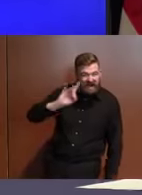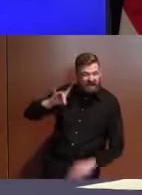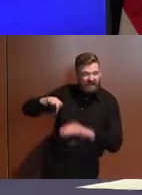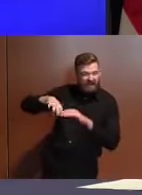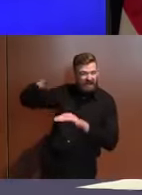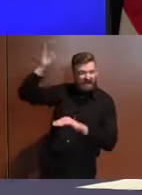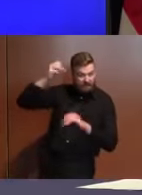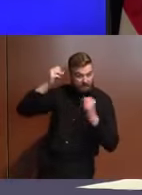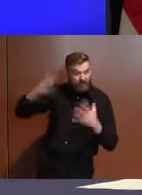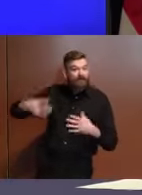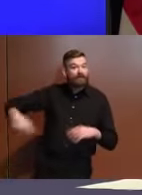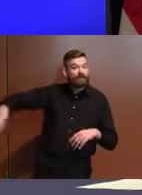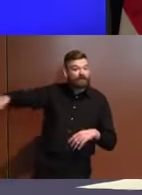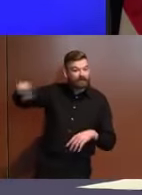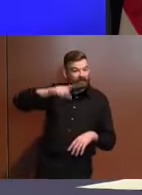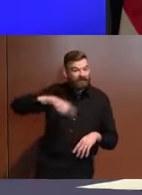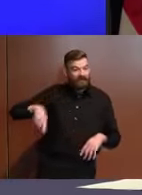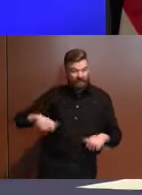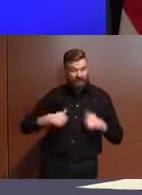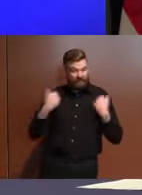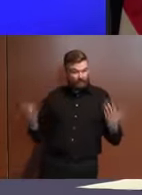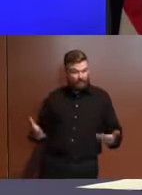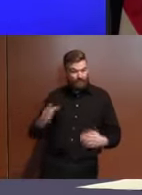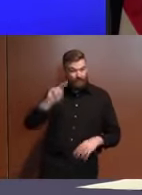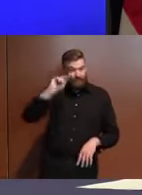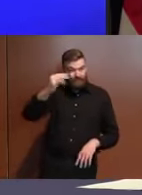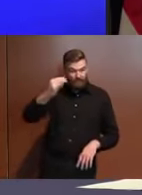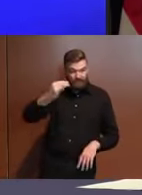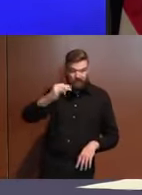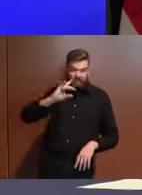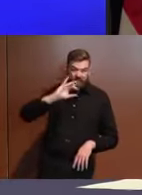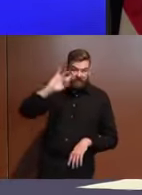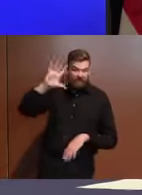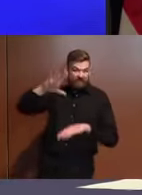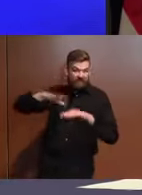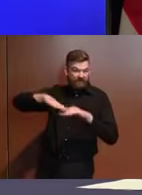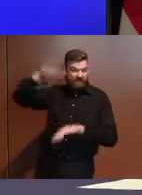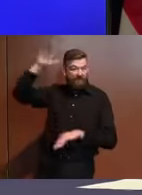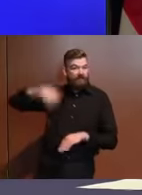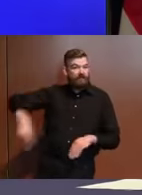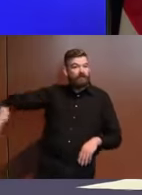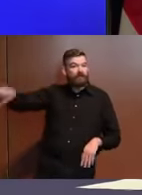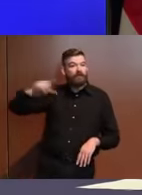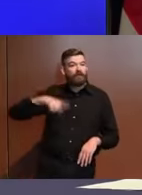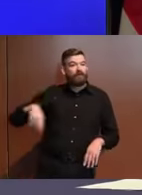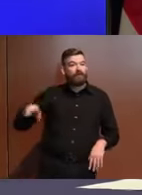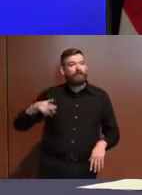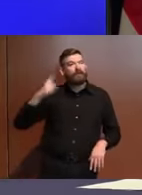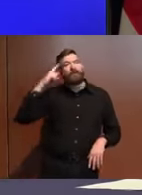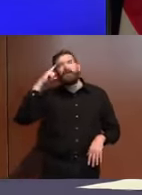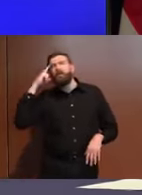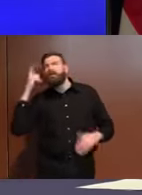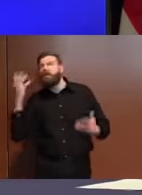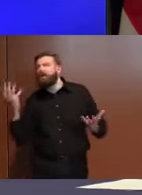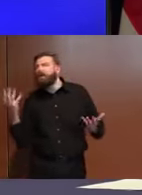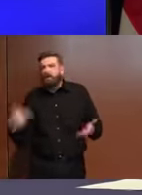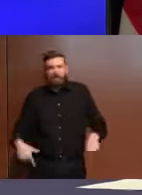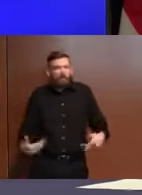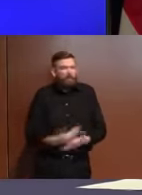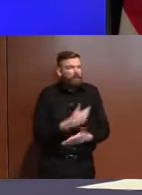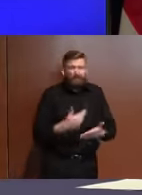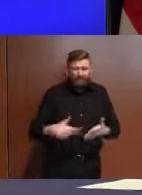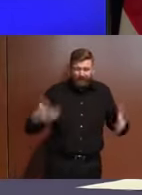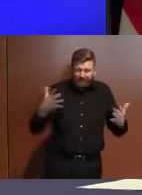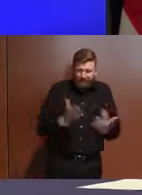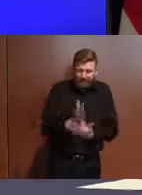in New Jersey, thank God. This wasn't abstract. They lived it. They might have been on the young side, but they lived